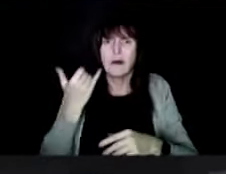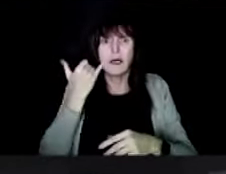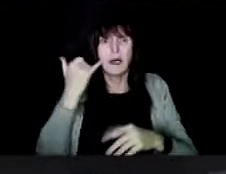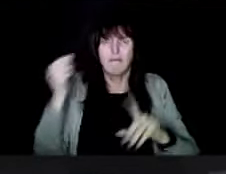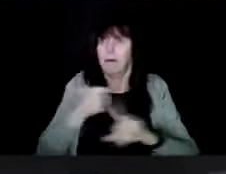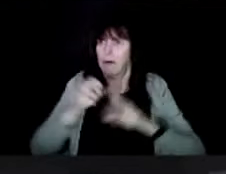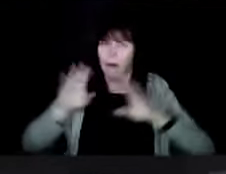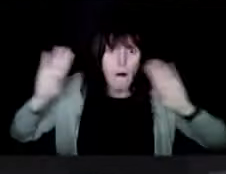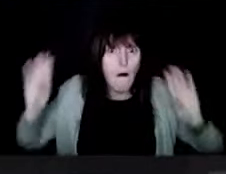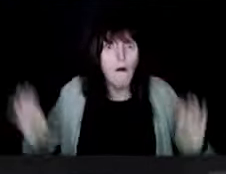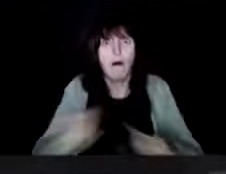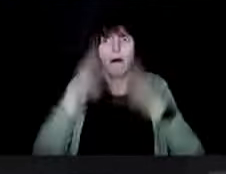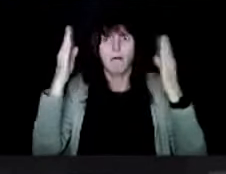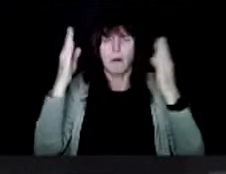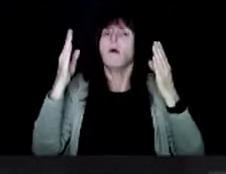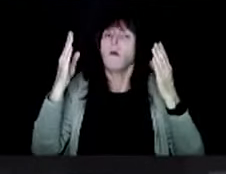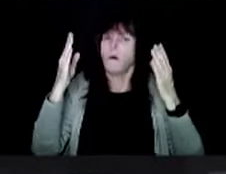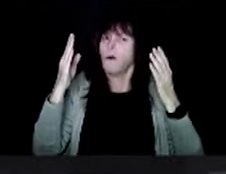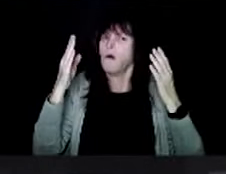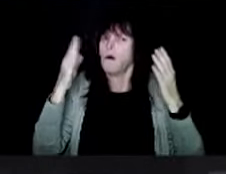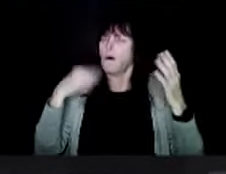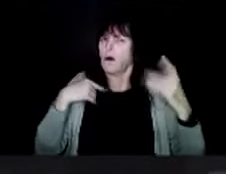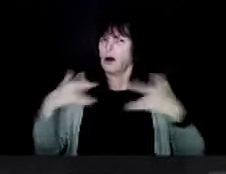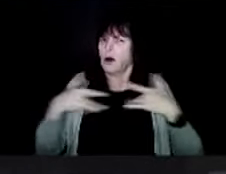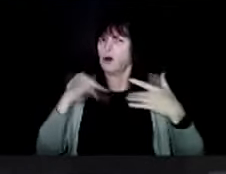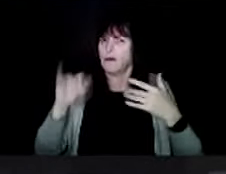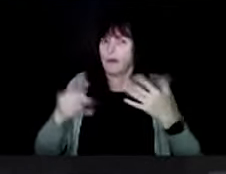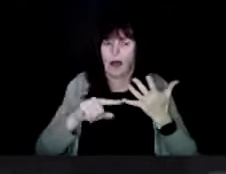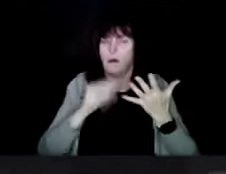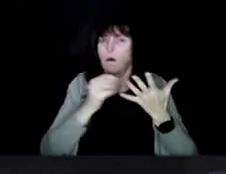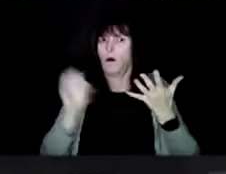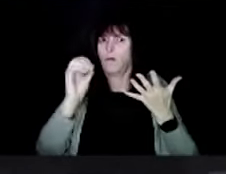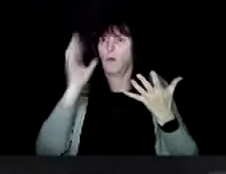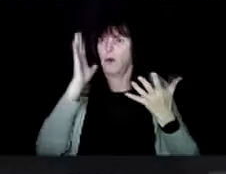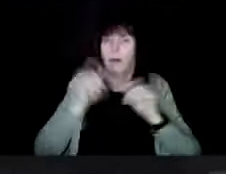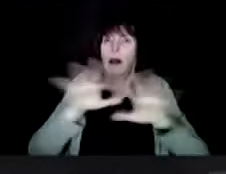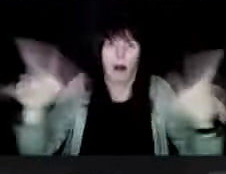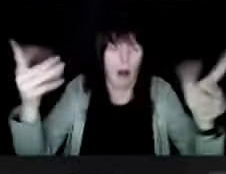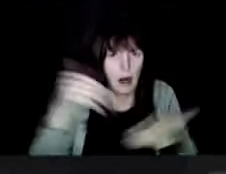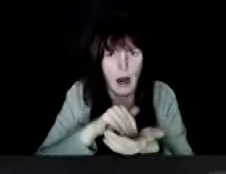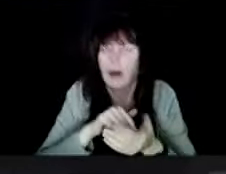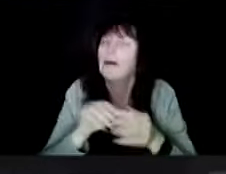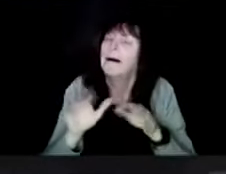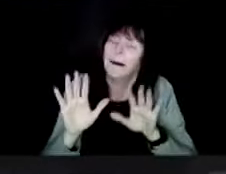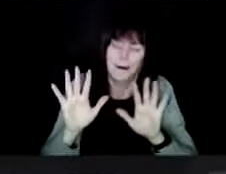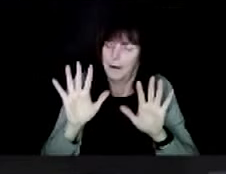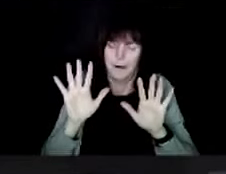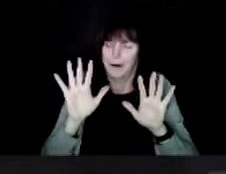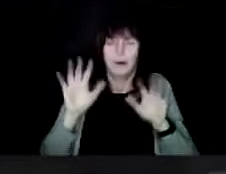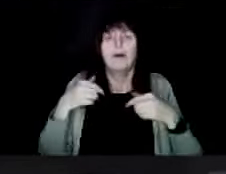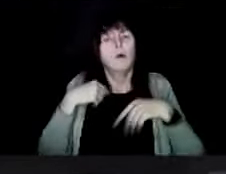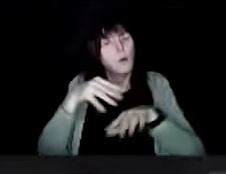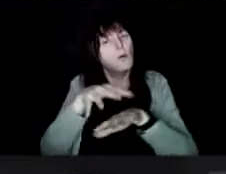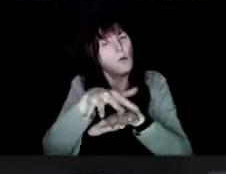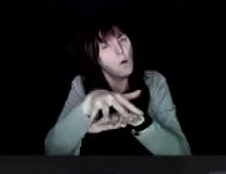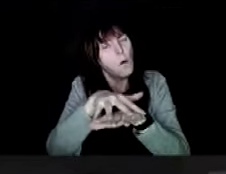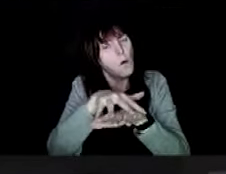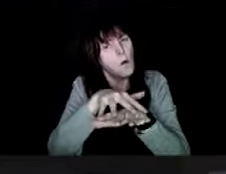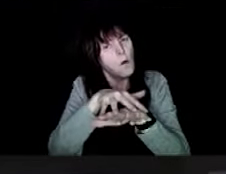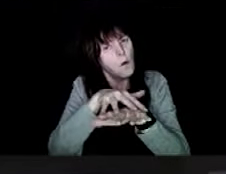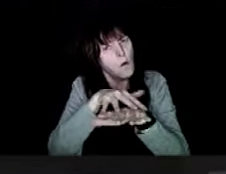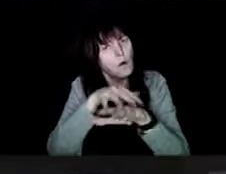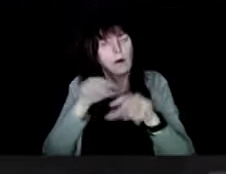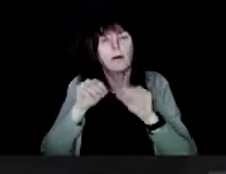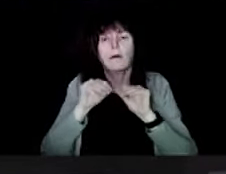So we anticipate as we headed into this, we had slow incremental decreases in capacity